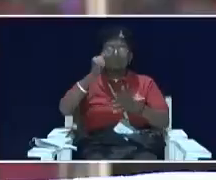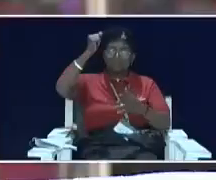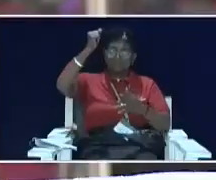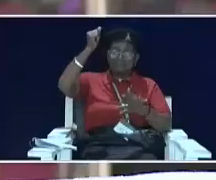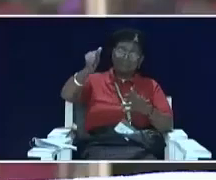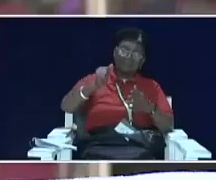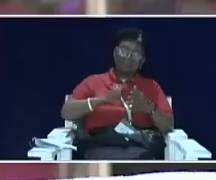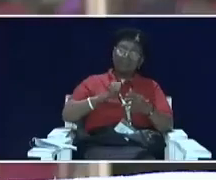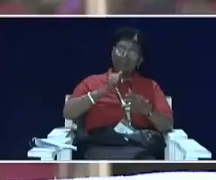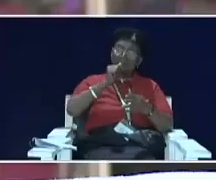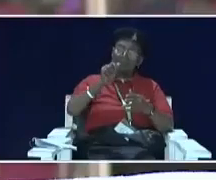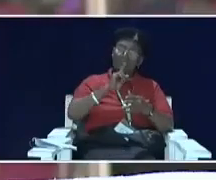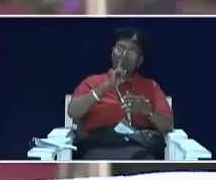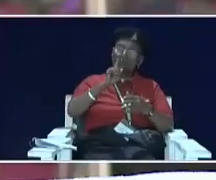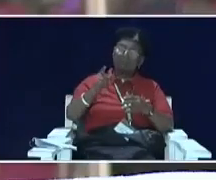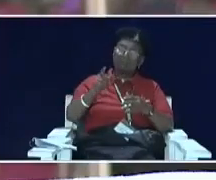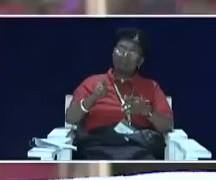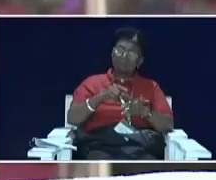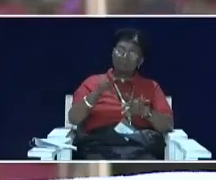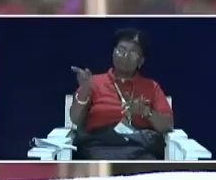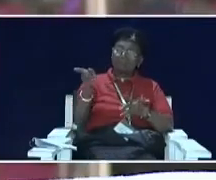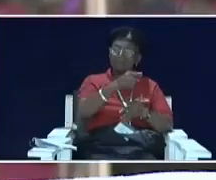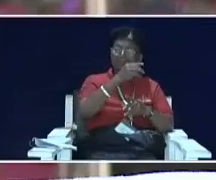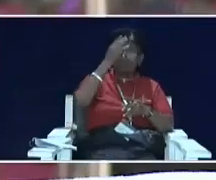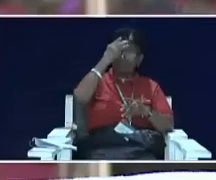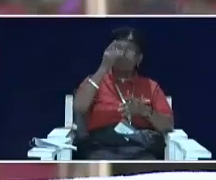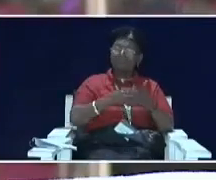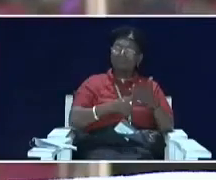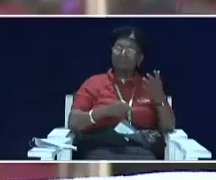I'm sure you know what Psalm 23 verse 5 says.